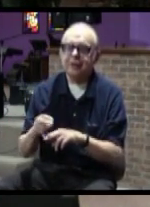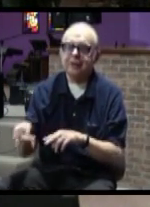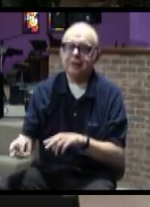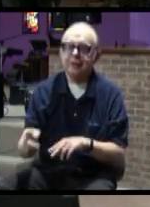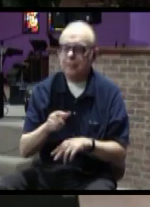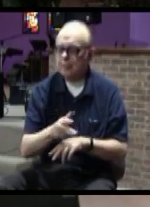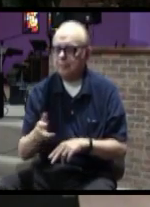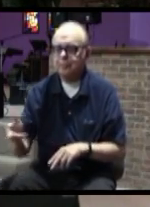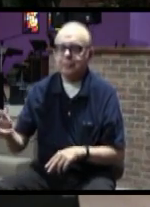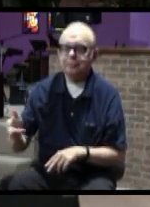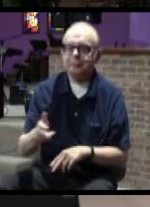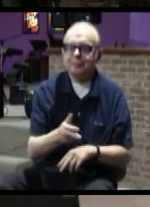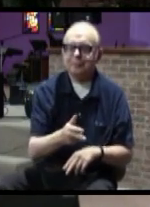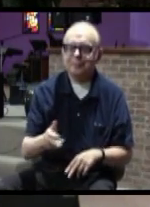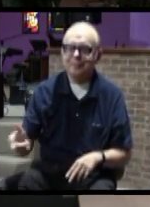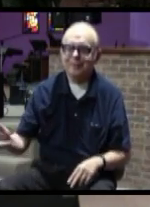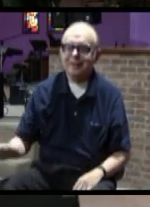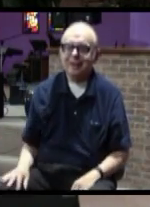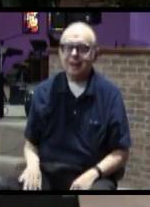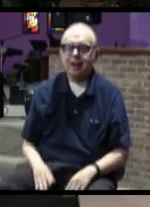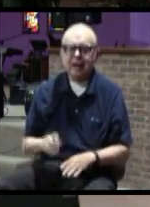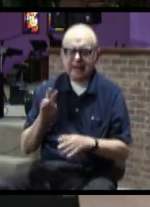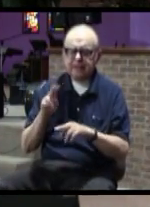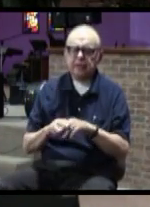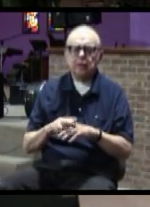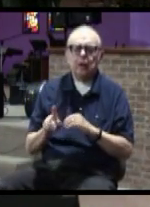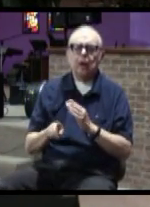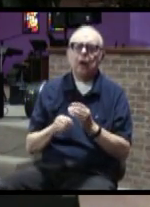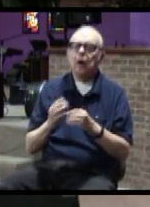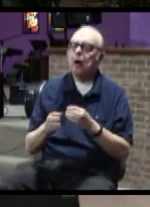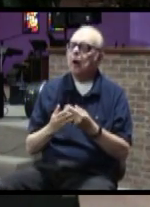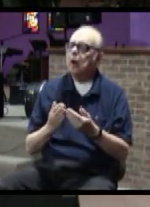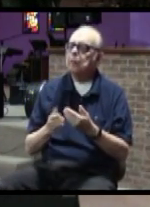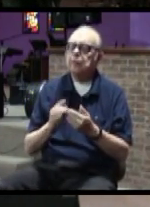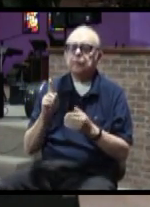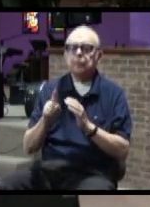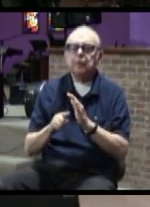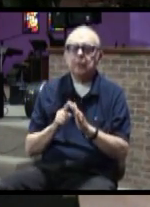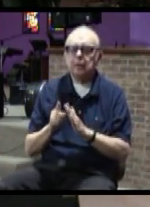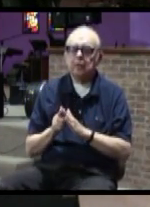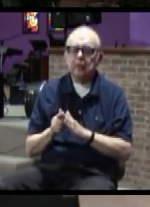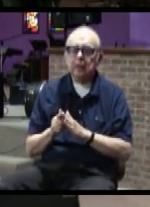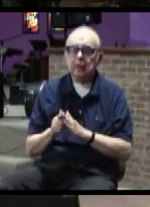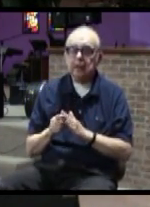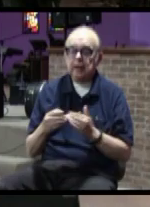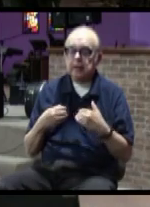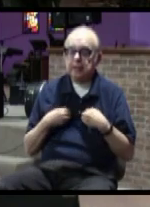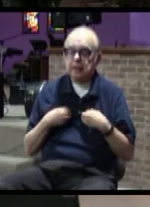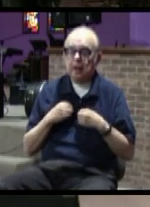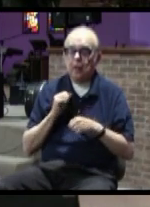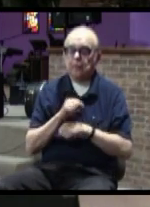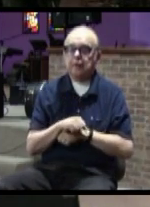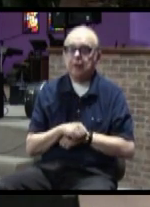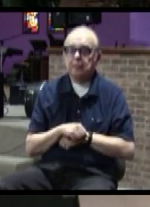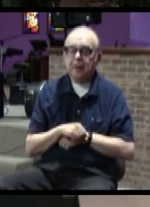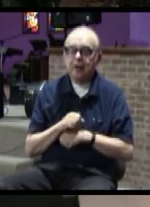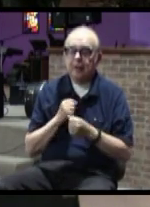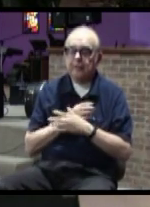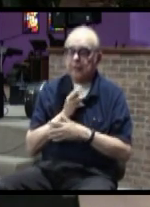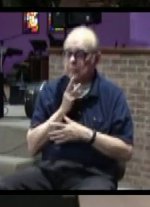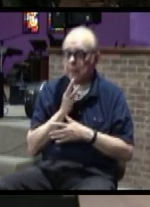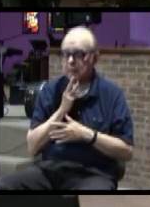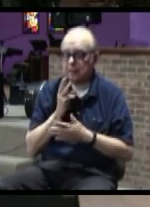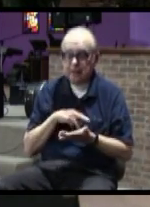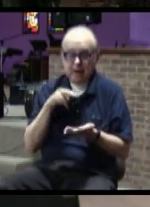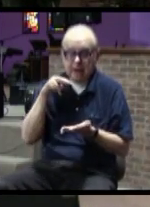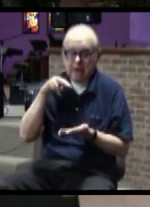go and where it was going to land, and sitting in that thing for almost an hour and a half. Did I get over my fear of water?